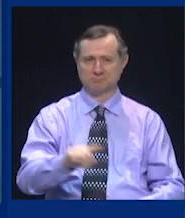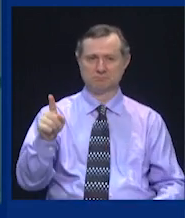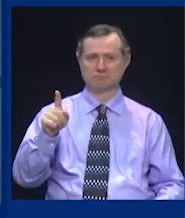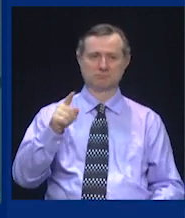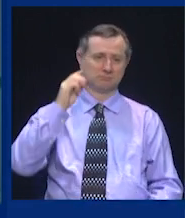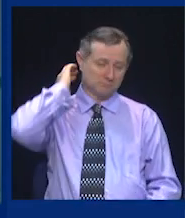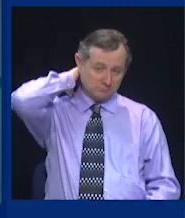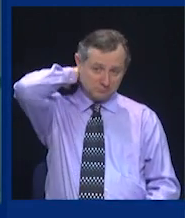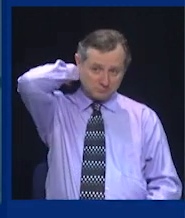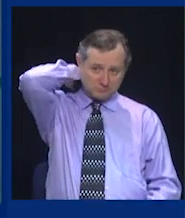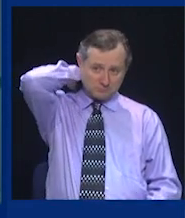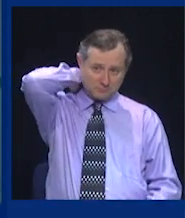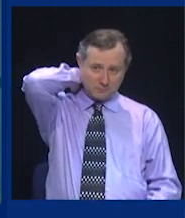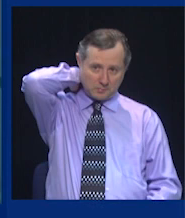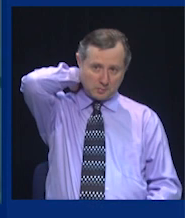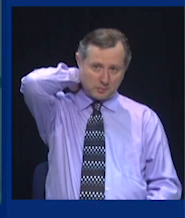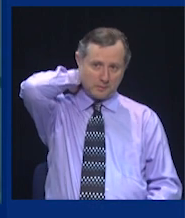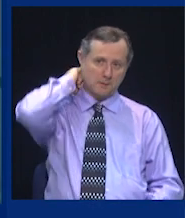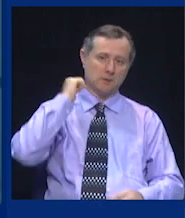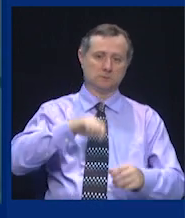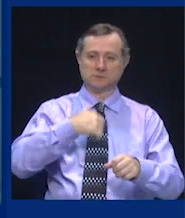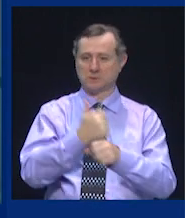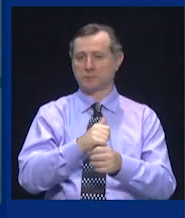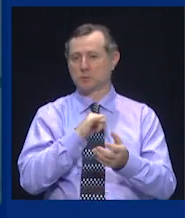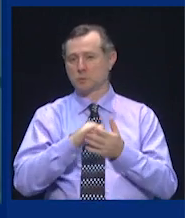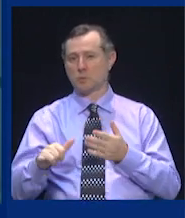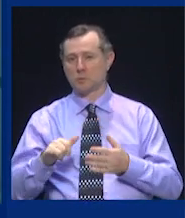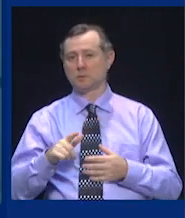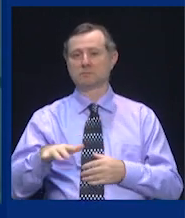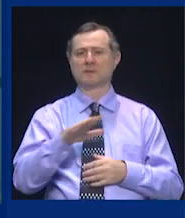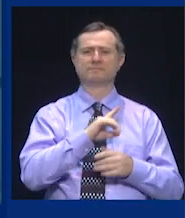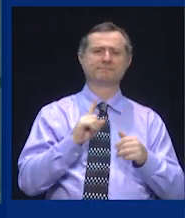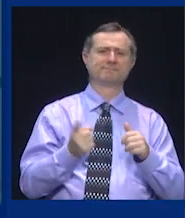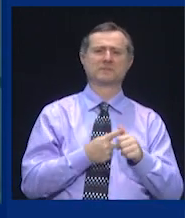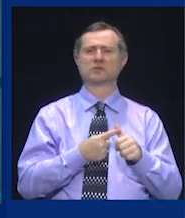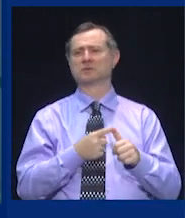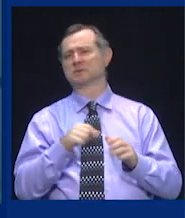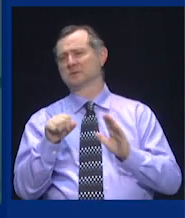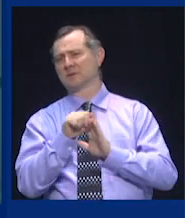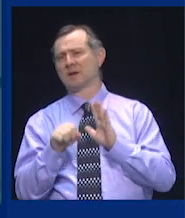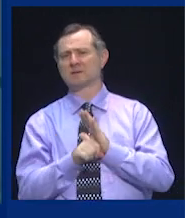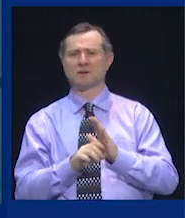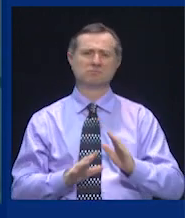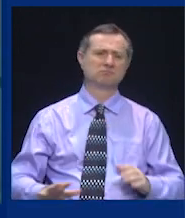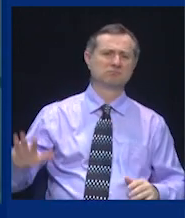And we put one in place in New York State. It is the first state in the nation to do